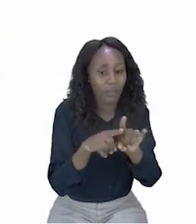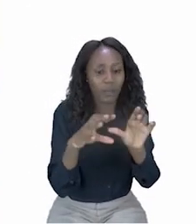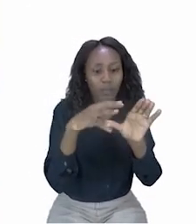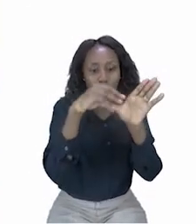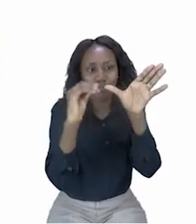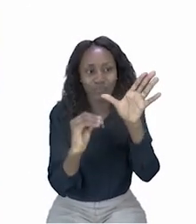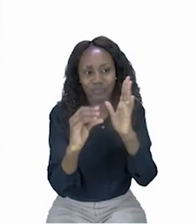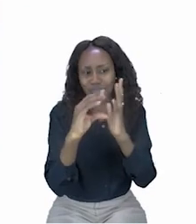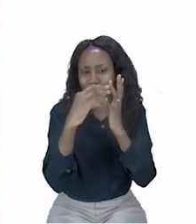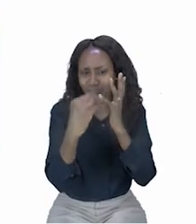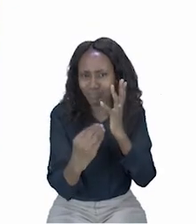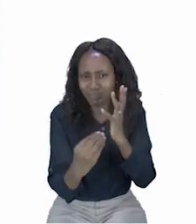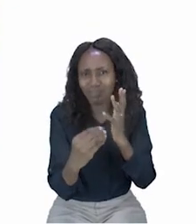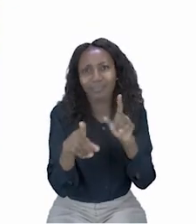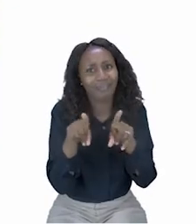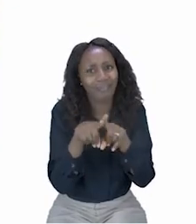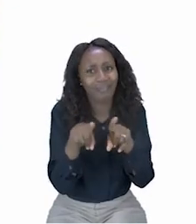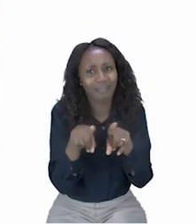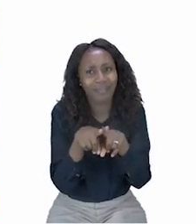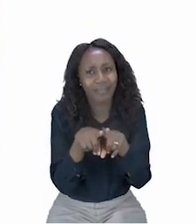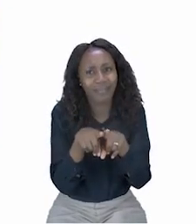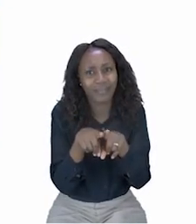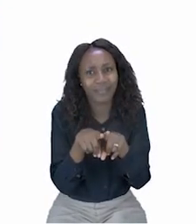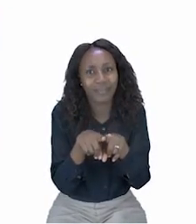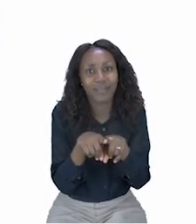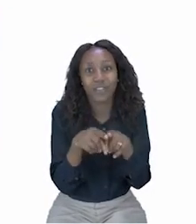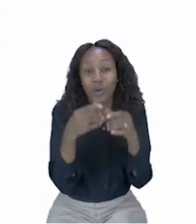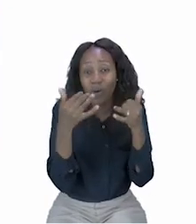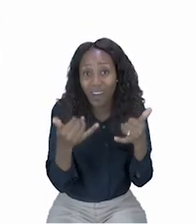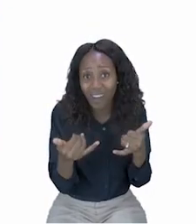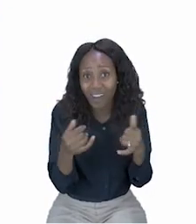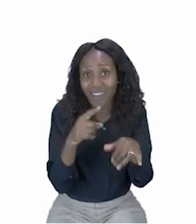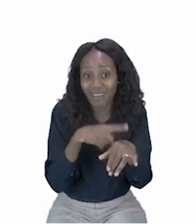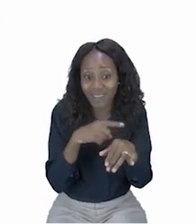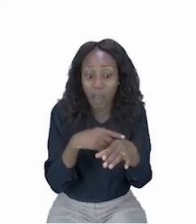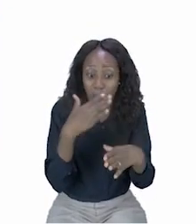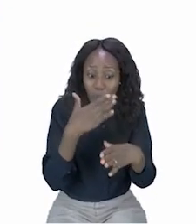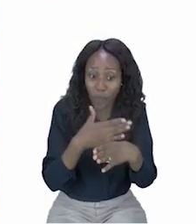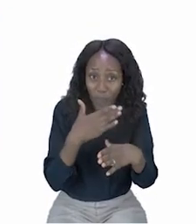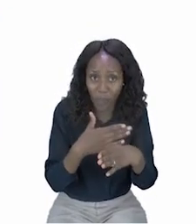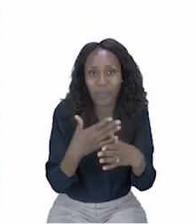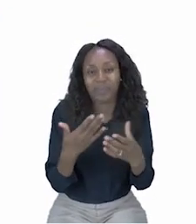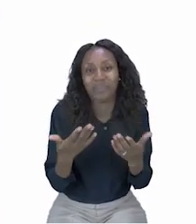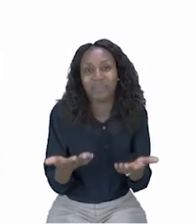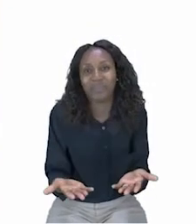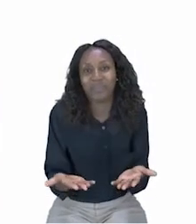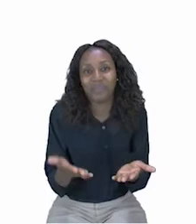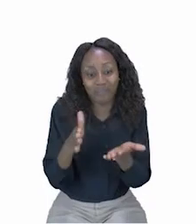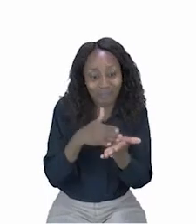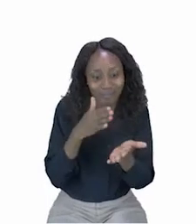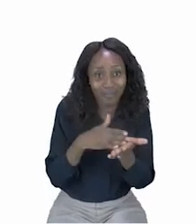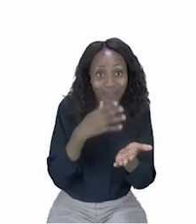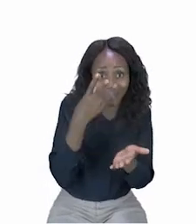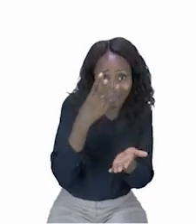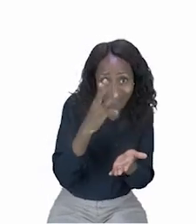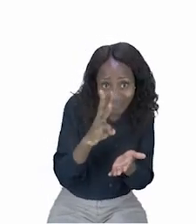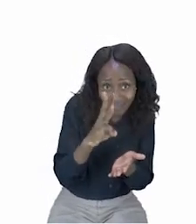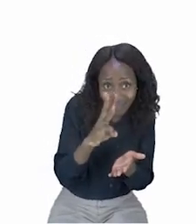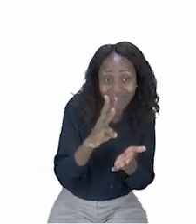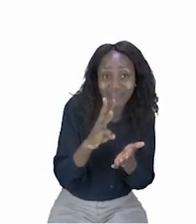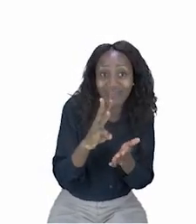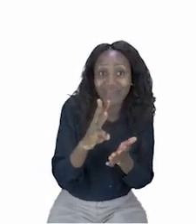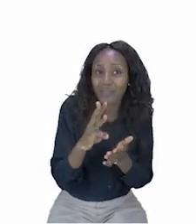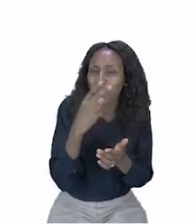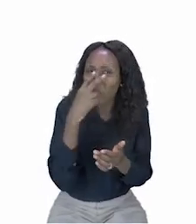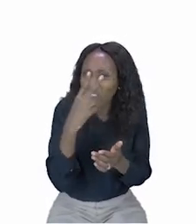Now let us go back to our exercise on page 6. You can see that we have